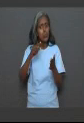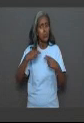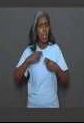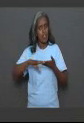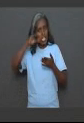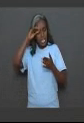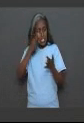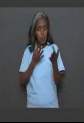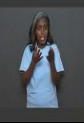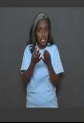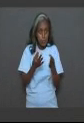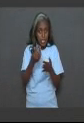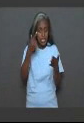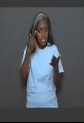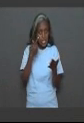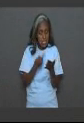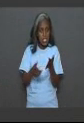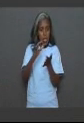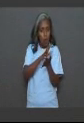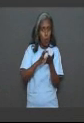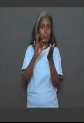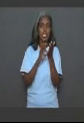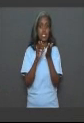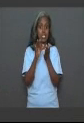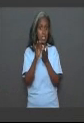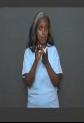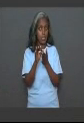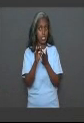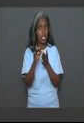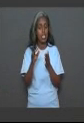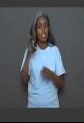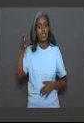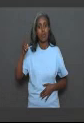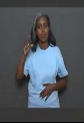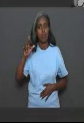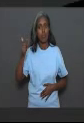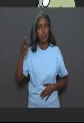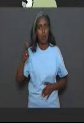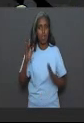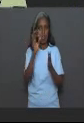by expressing this complex number in polar form.